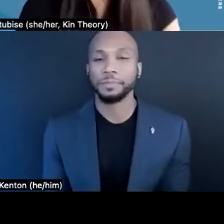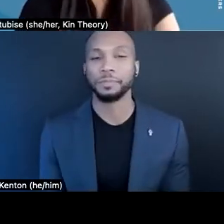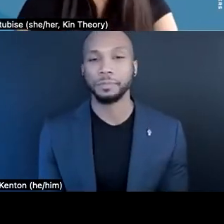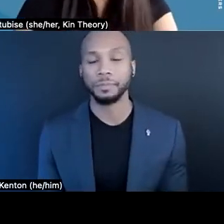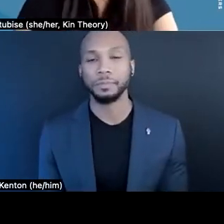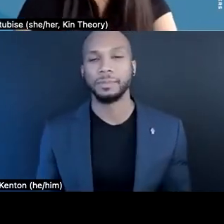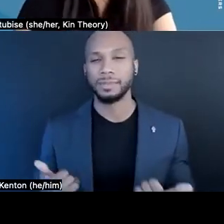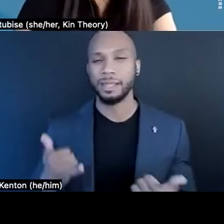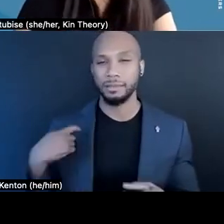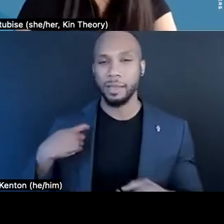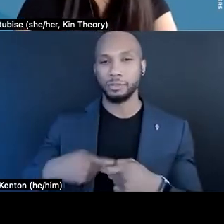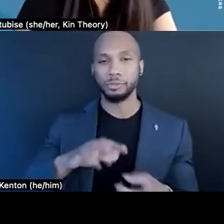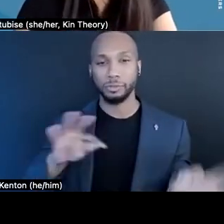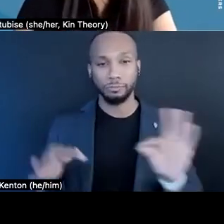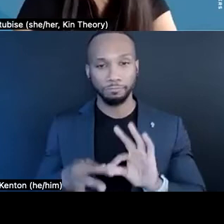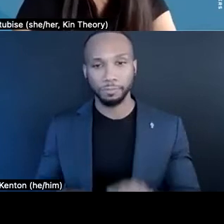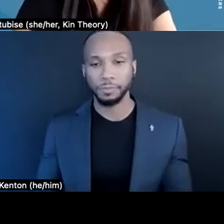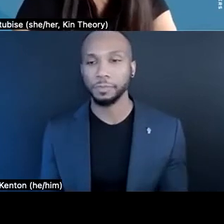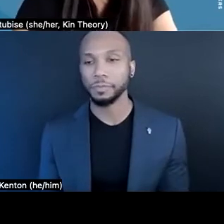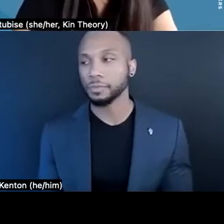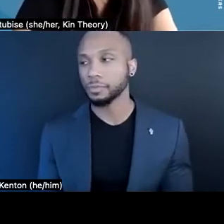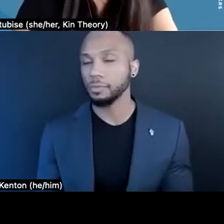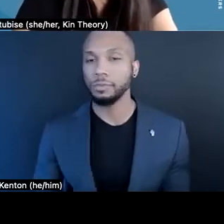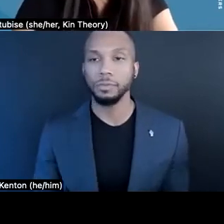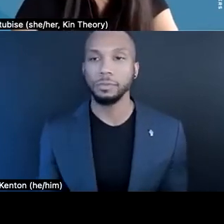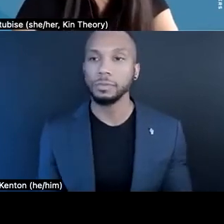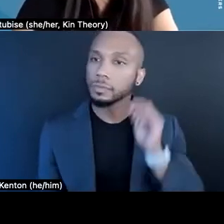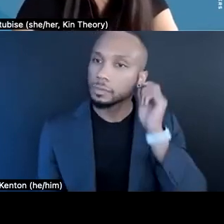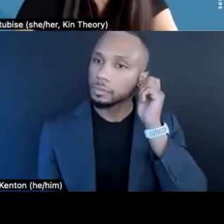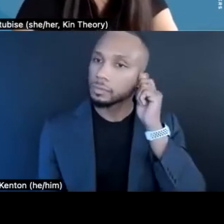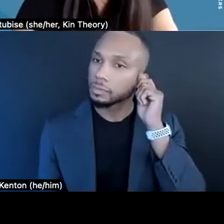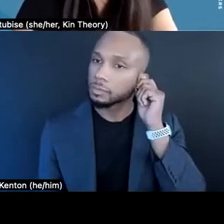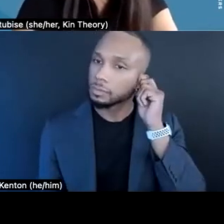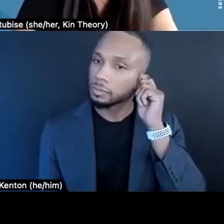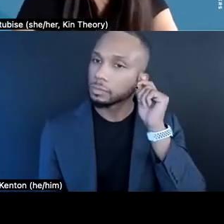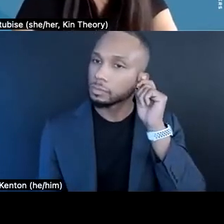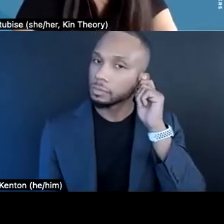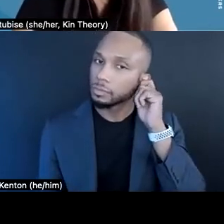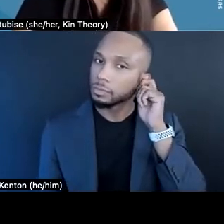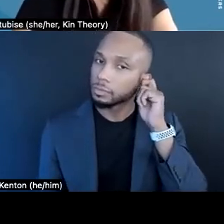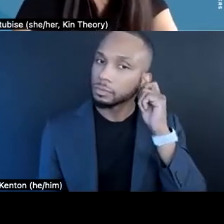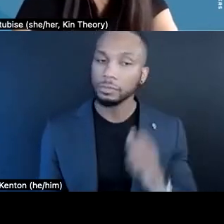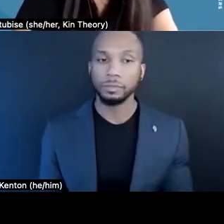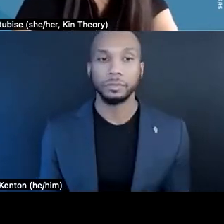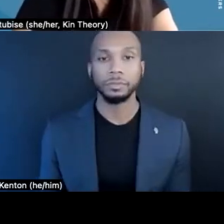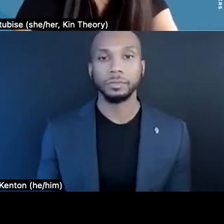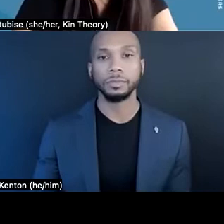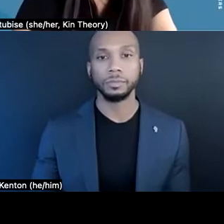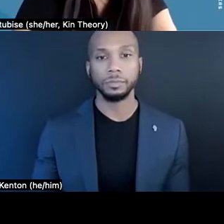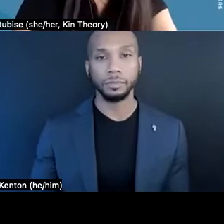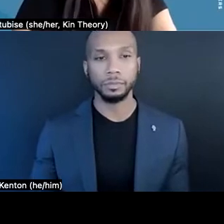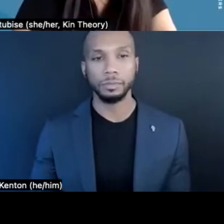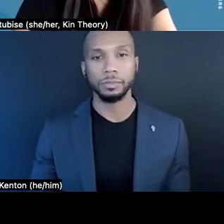Juliana, muchas gracias. Me encanta que estamos hablando de las mujeres indígenas que participan en el cine. Entonces, con